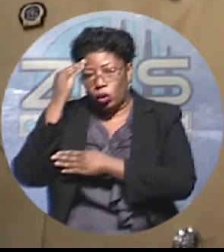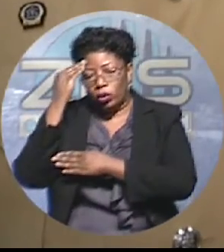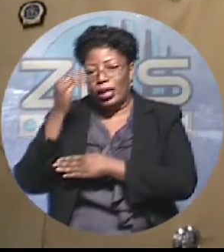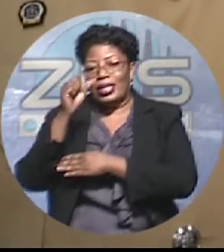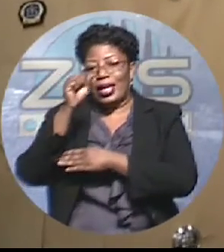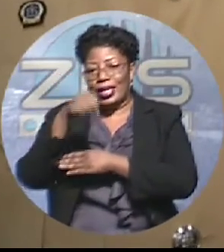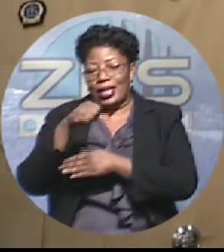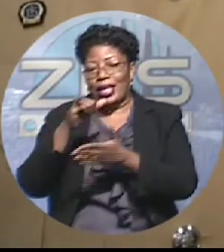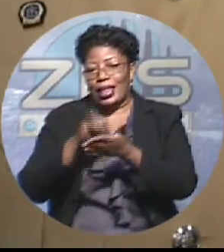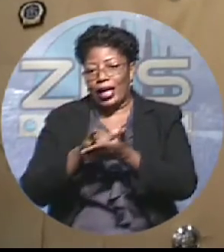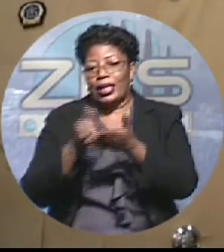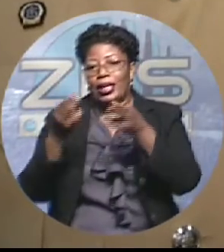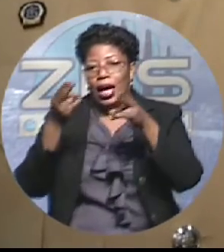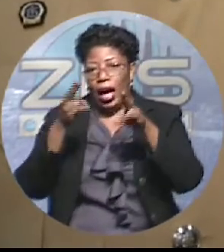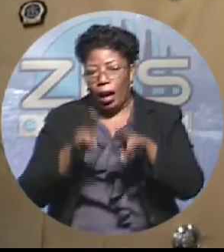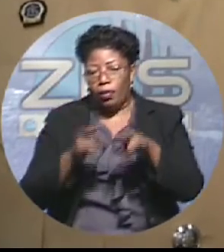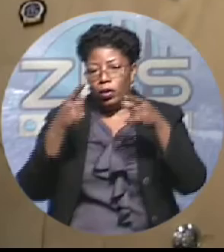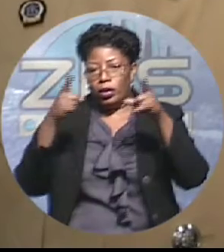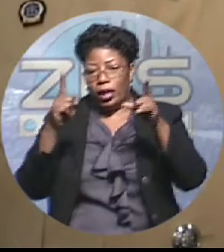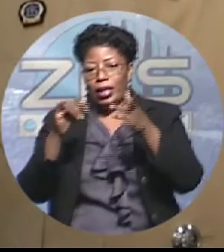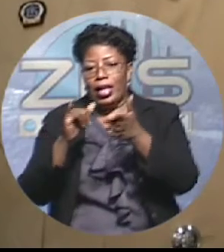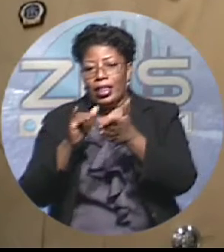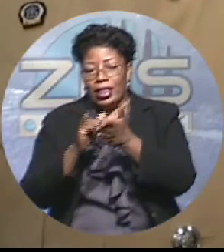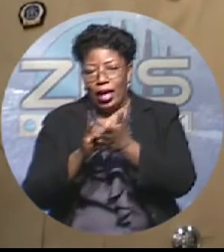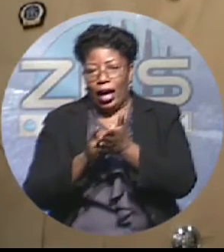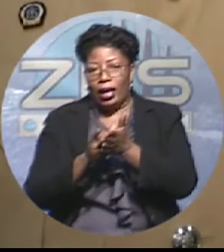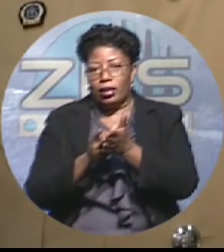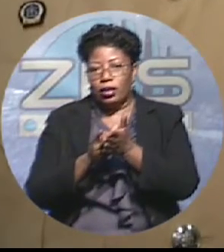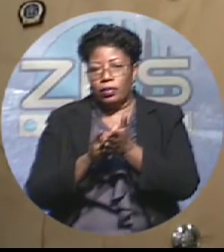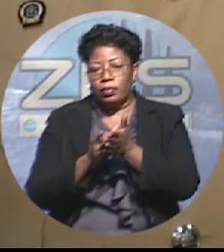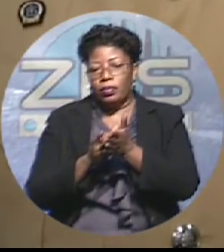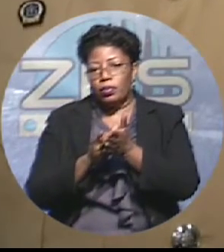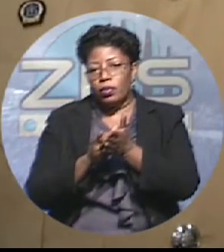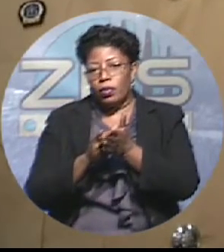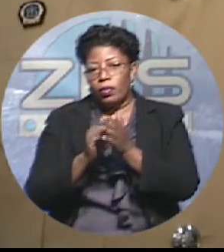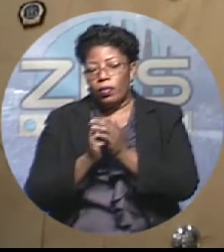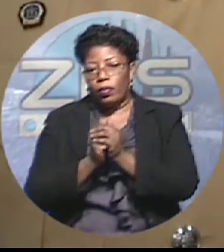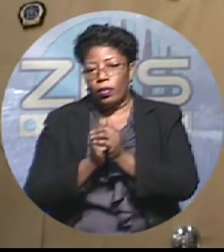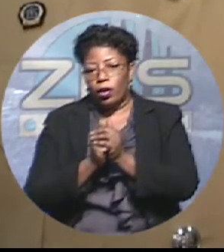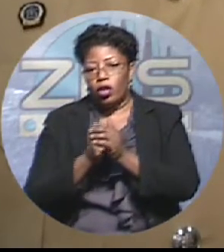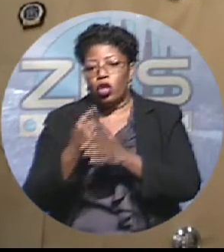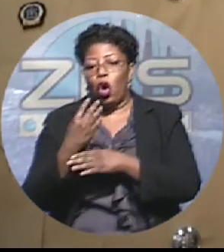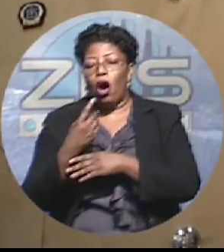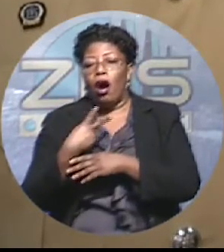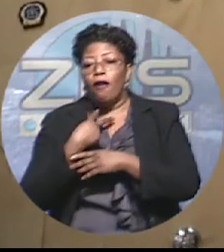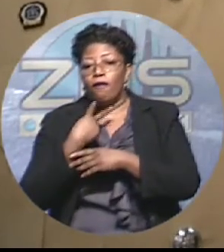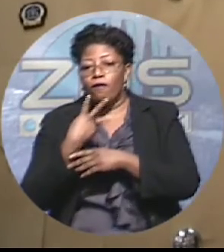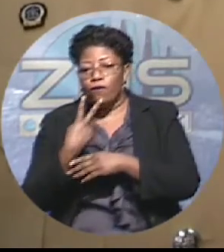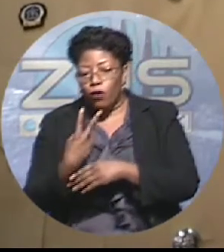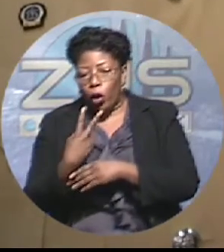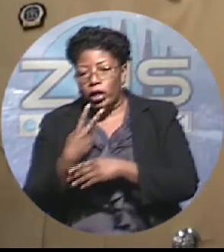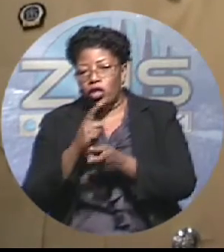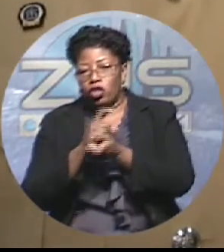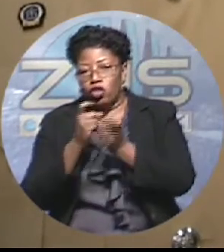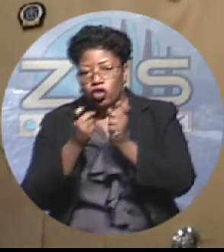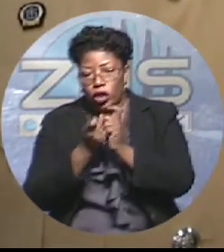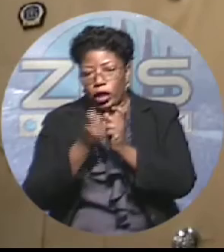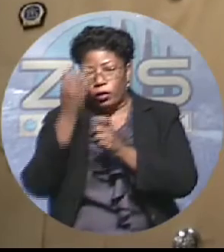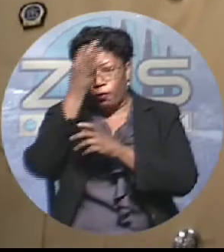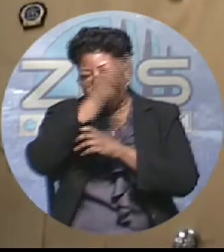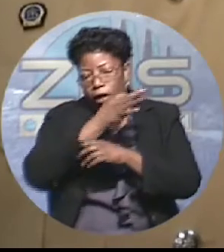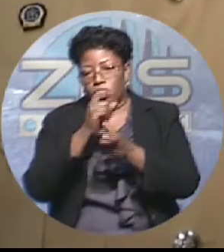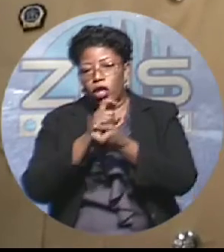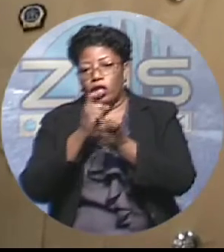laws allow it. We've done it before successfully. Your face is disguised, your voice is disguised, and the court accepts the